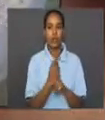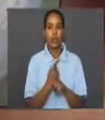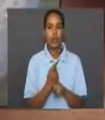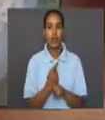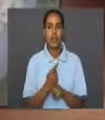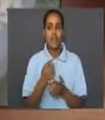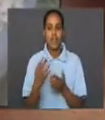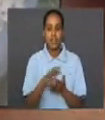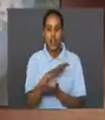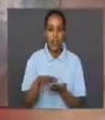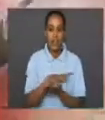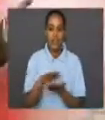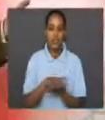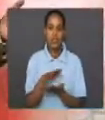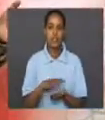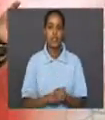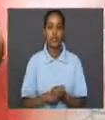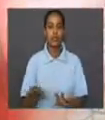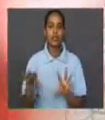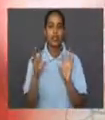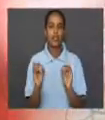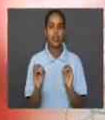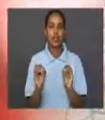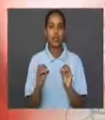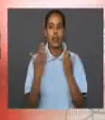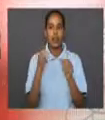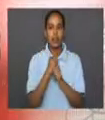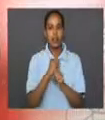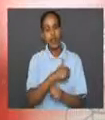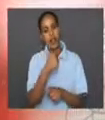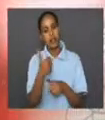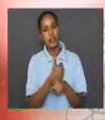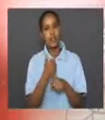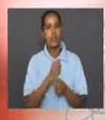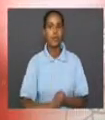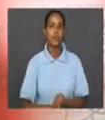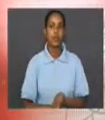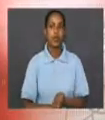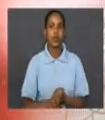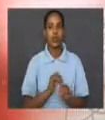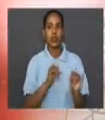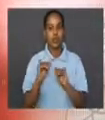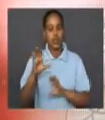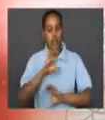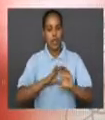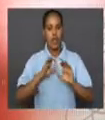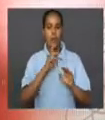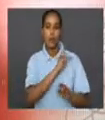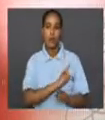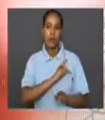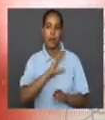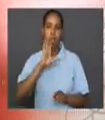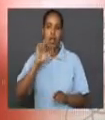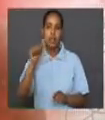certain fertilizers. Students, let us do an activity regarding the chemical properties